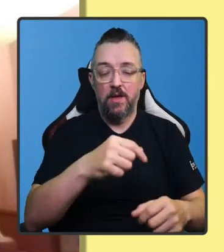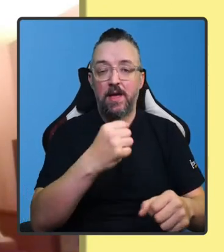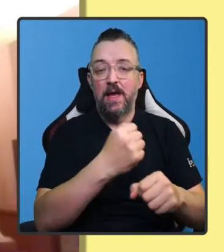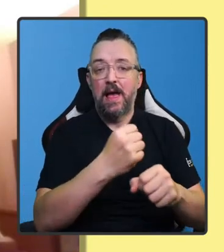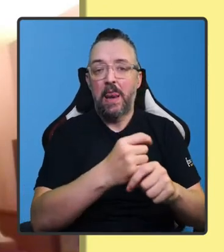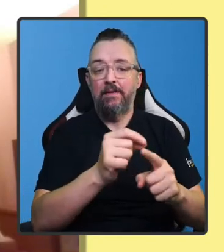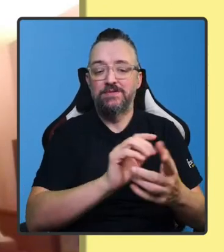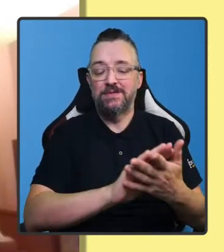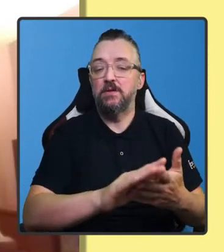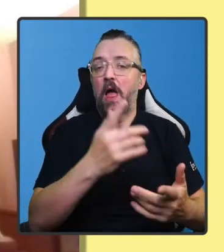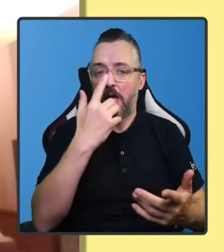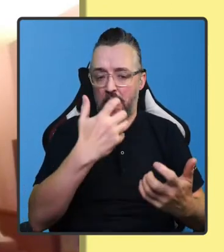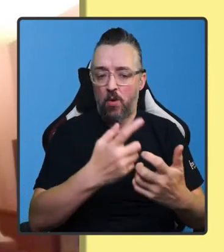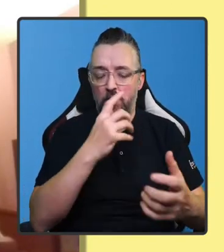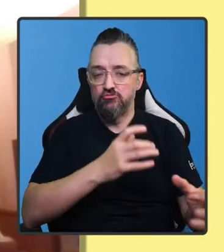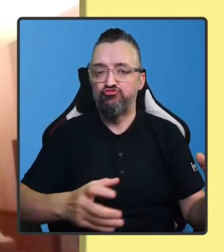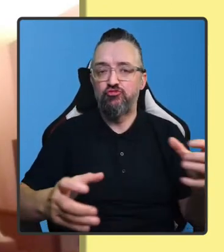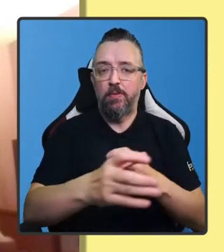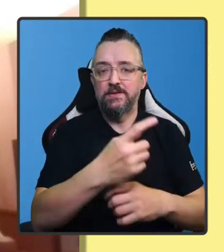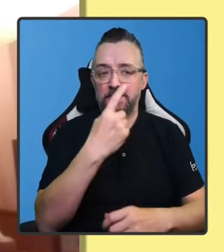glyphosate.